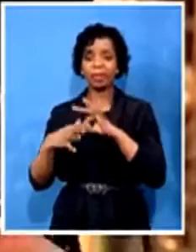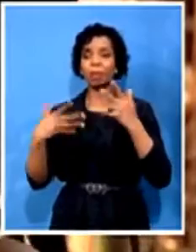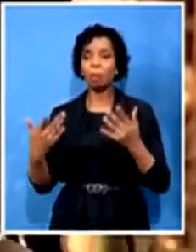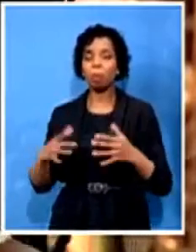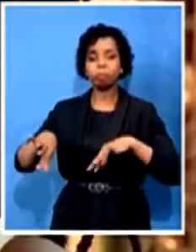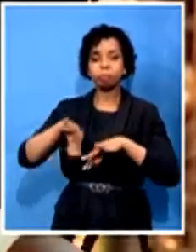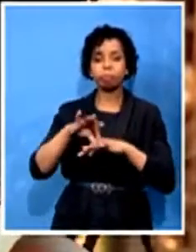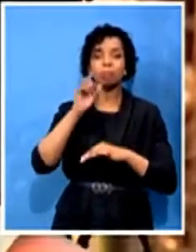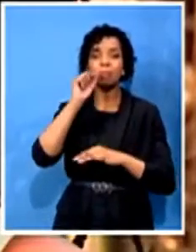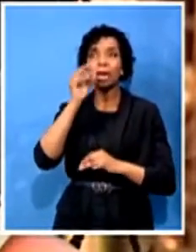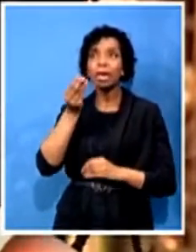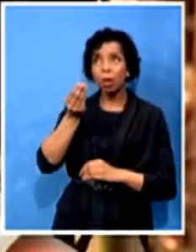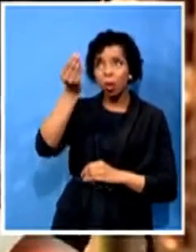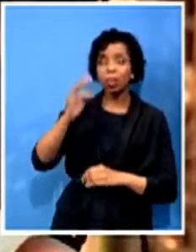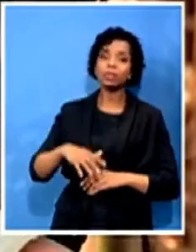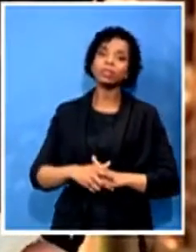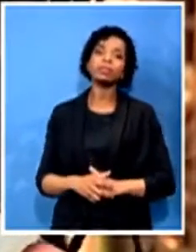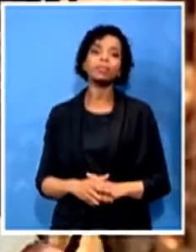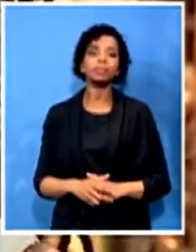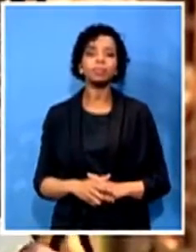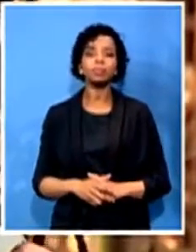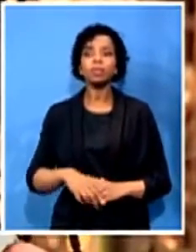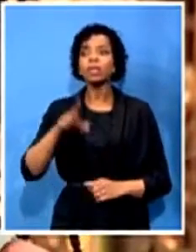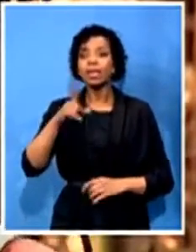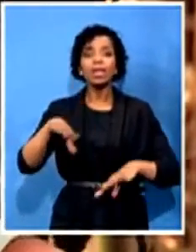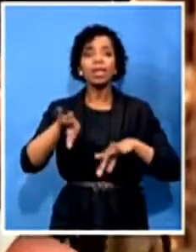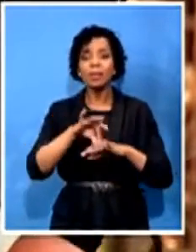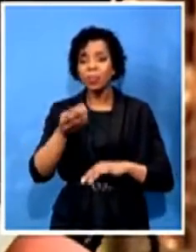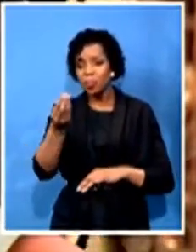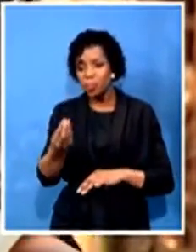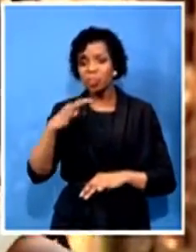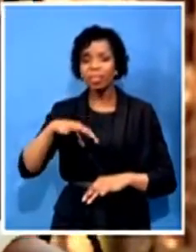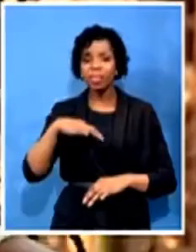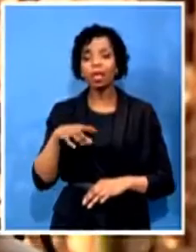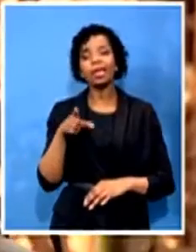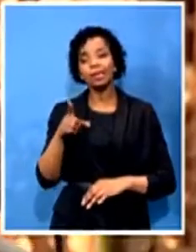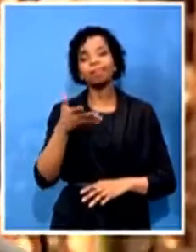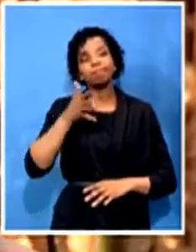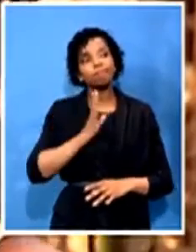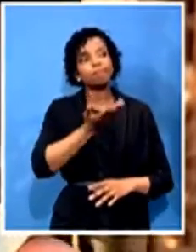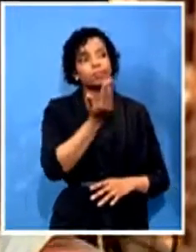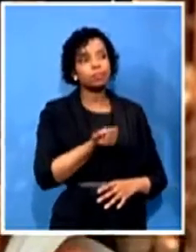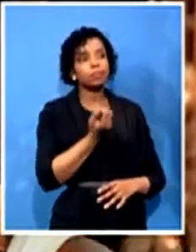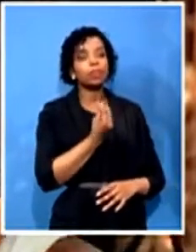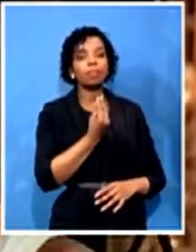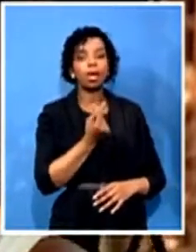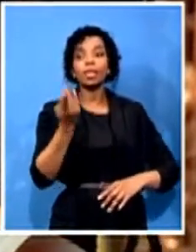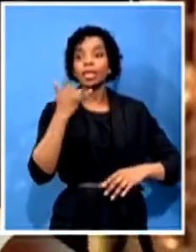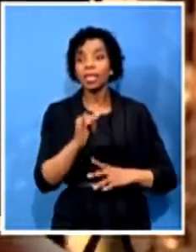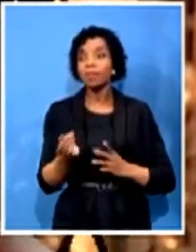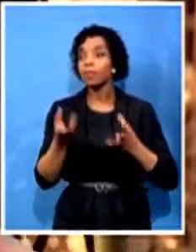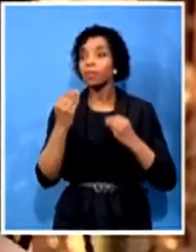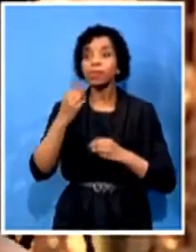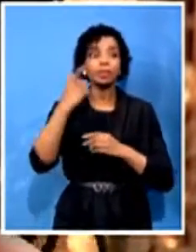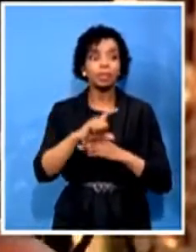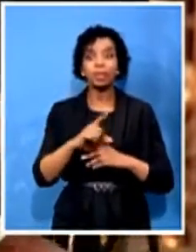means money. So whenever they get a chance to marry her off, they will, for even the pettiest of prices, just so that